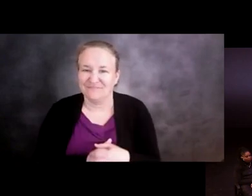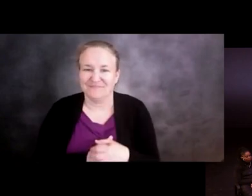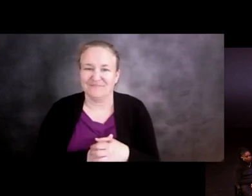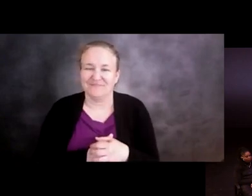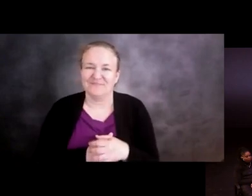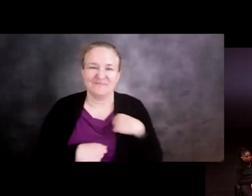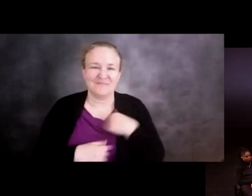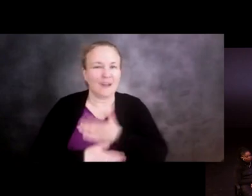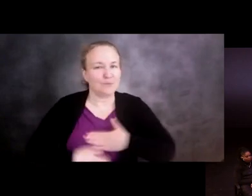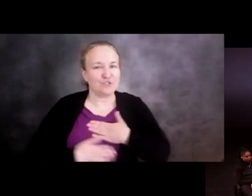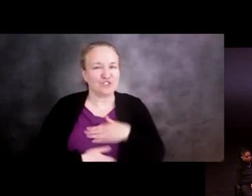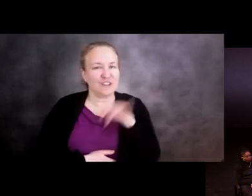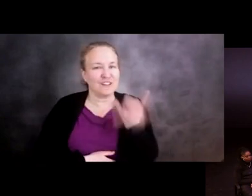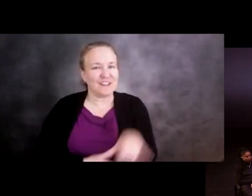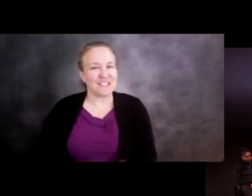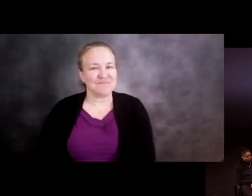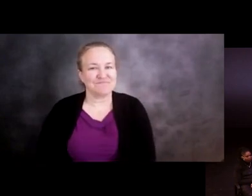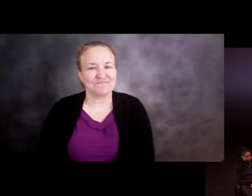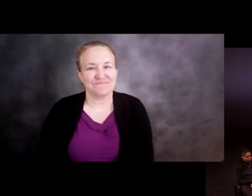appreciated that.